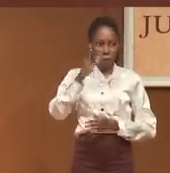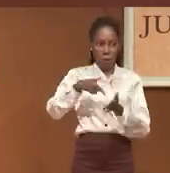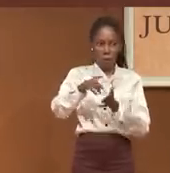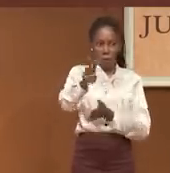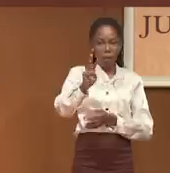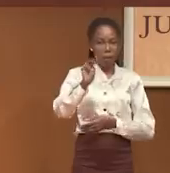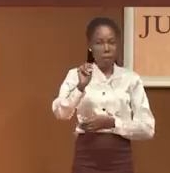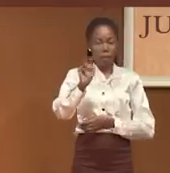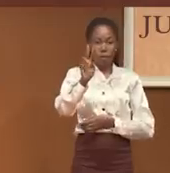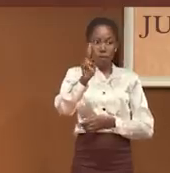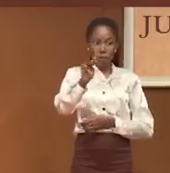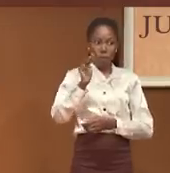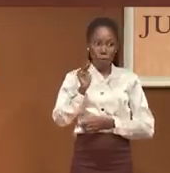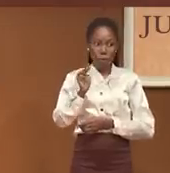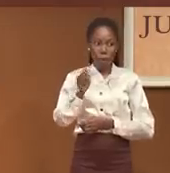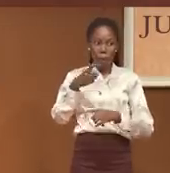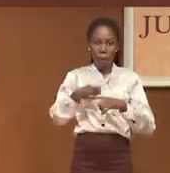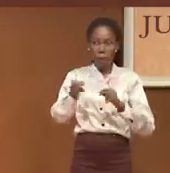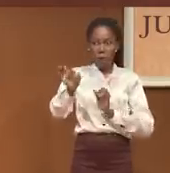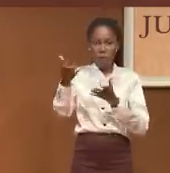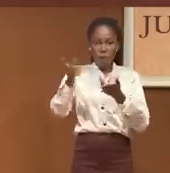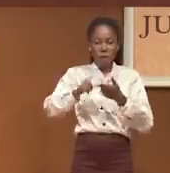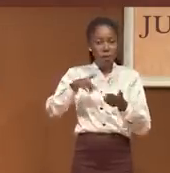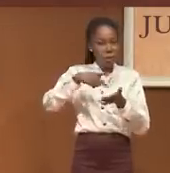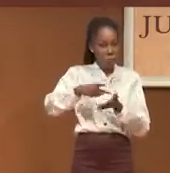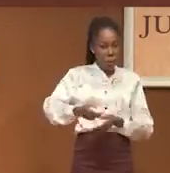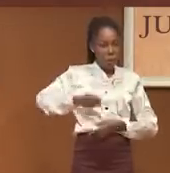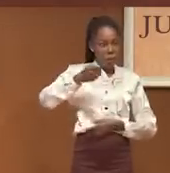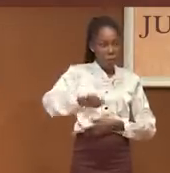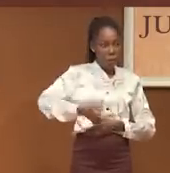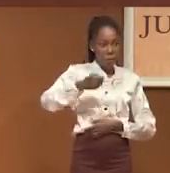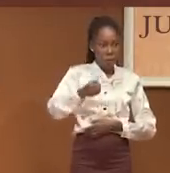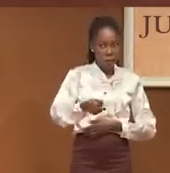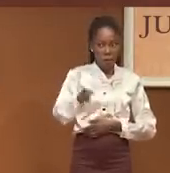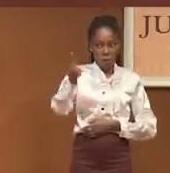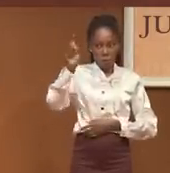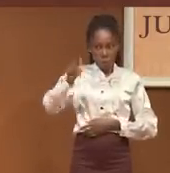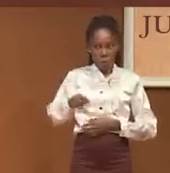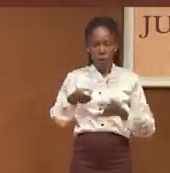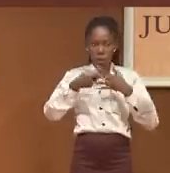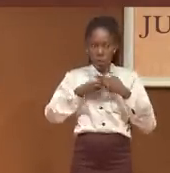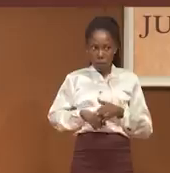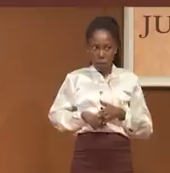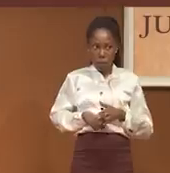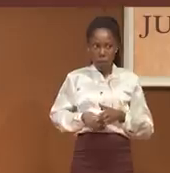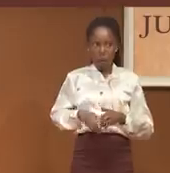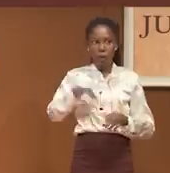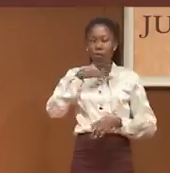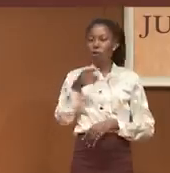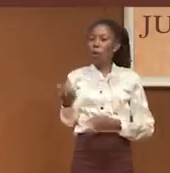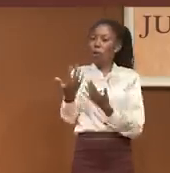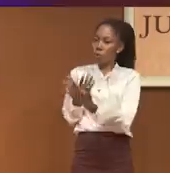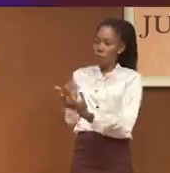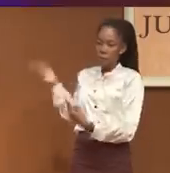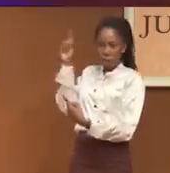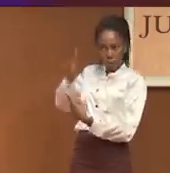Thank you. If you decide to pay by installments before that date, you can start. Thank you. You don't really have to wait till when you